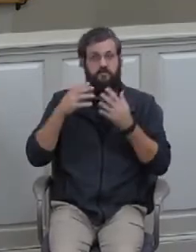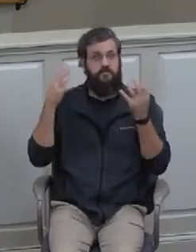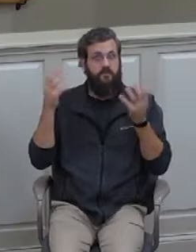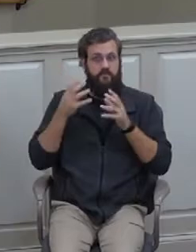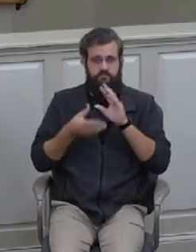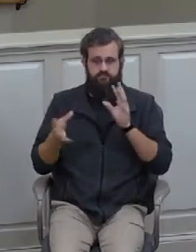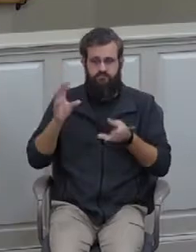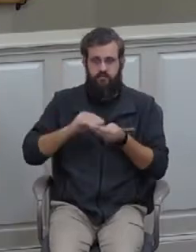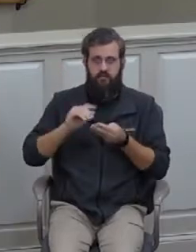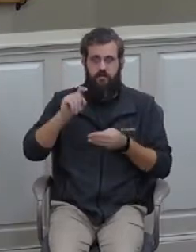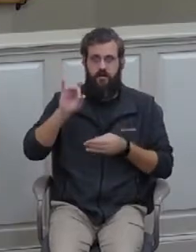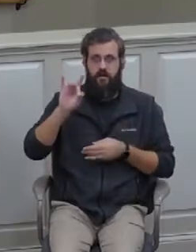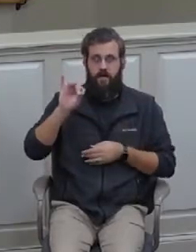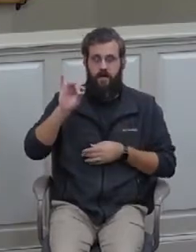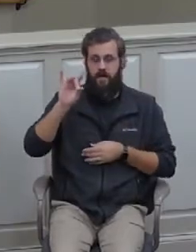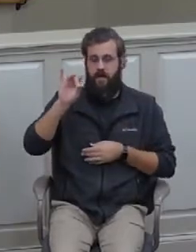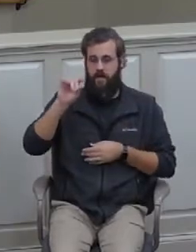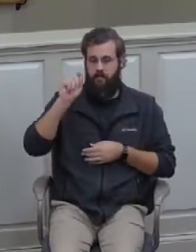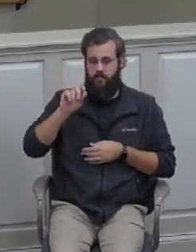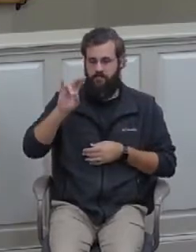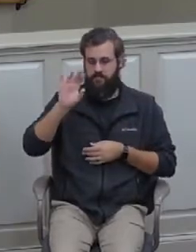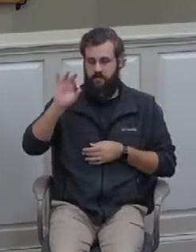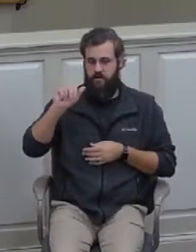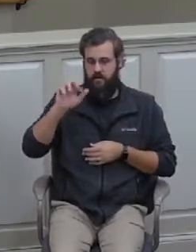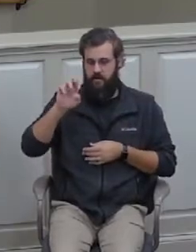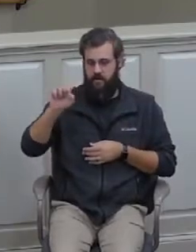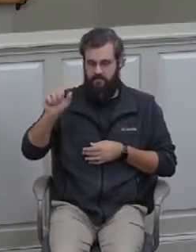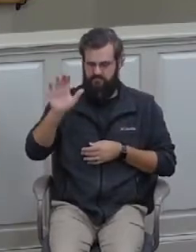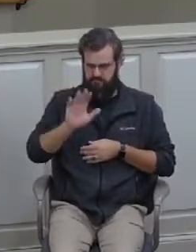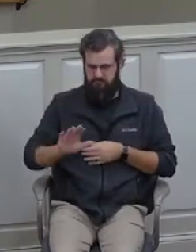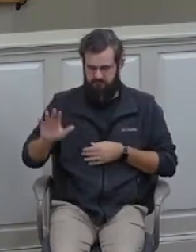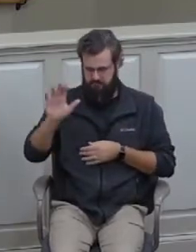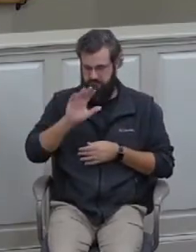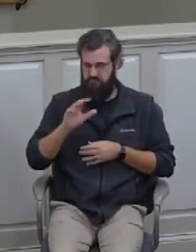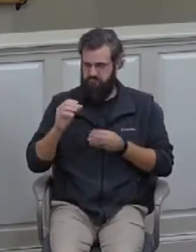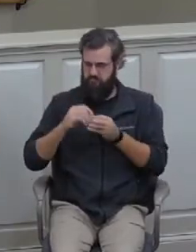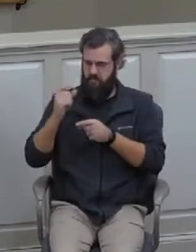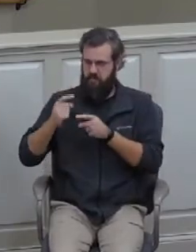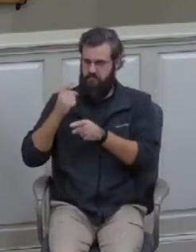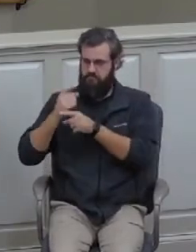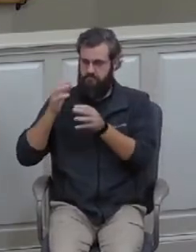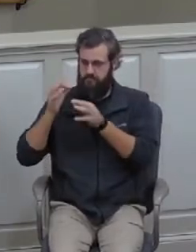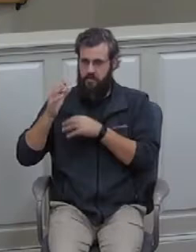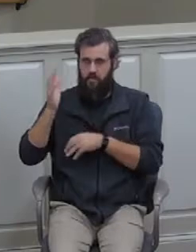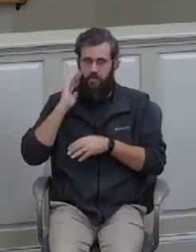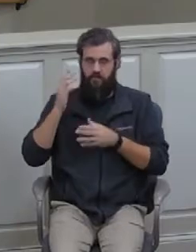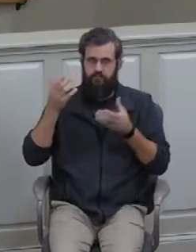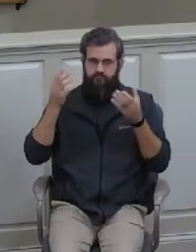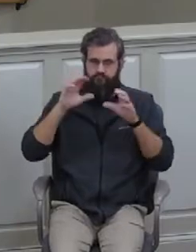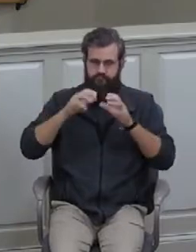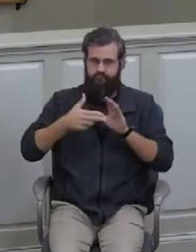of 180.879 acres, more or less, and being more accurately described below.